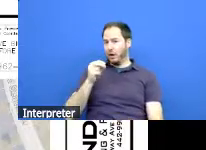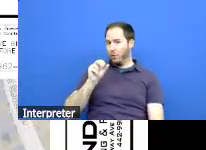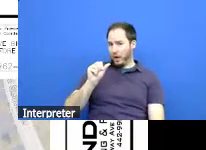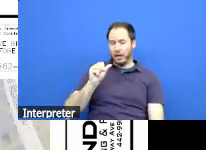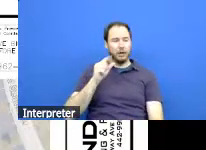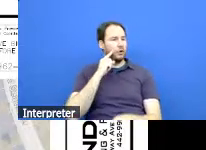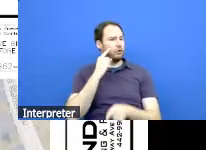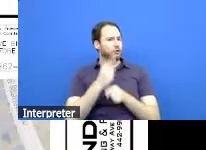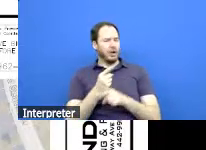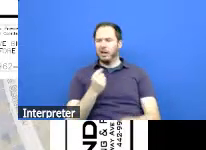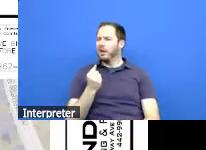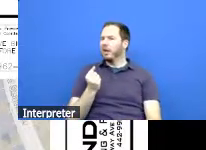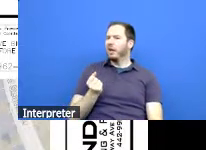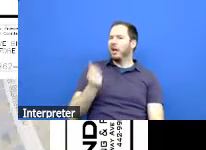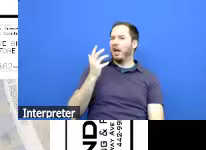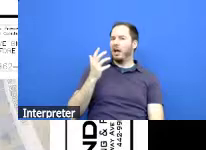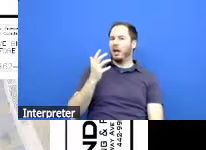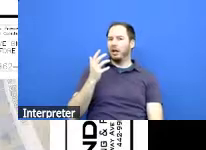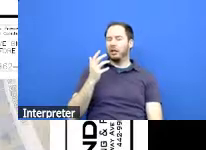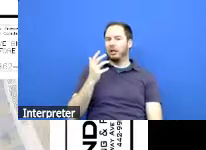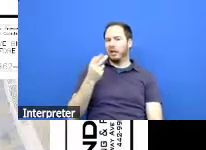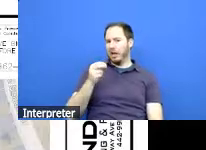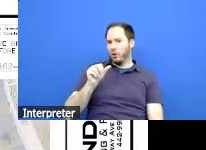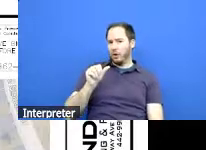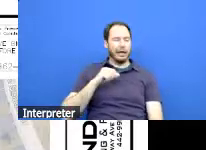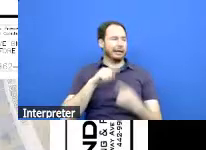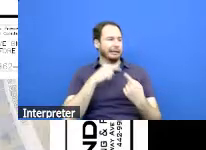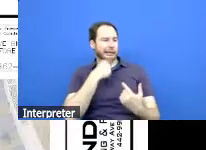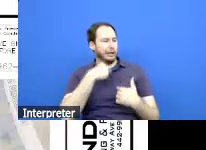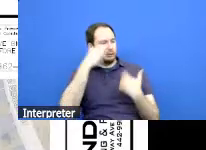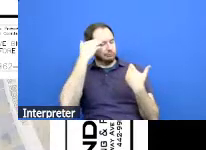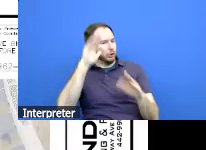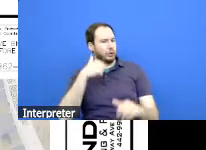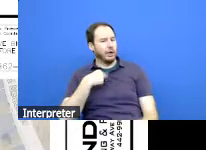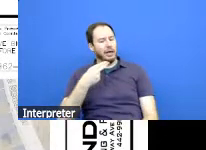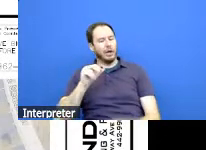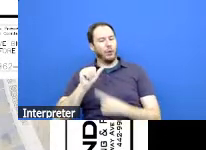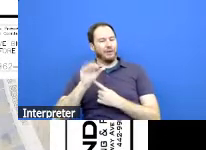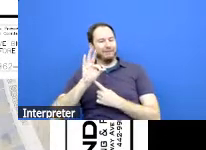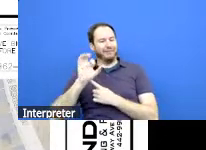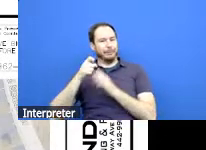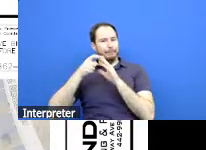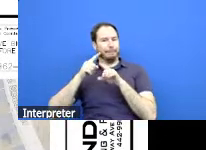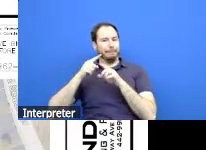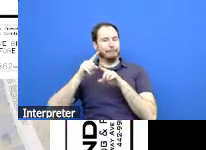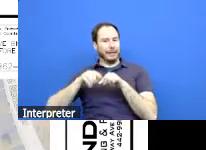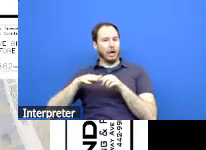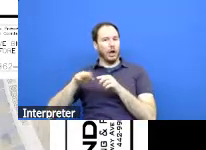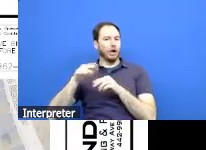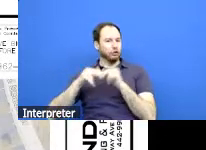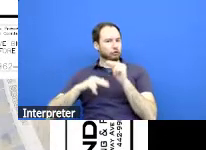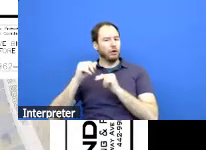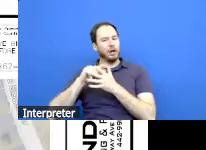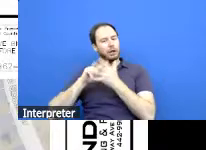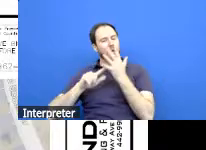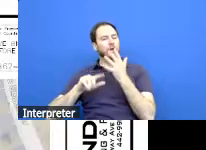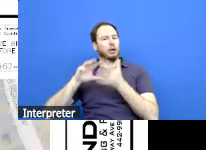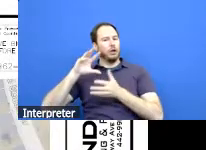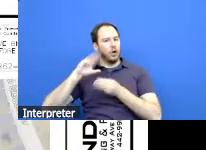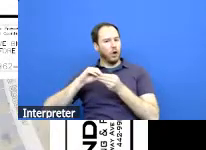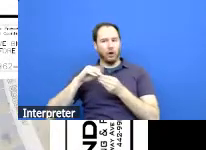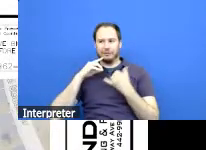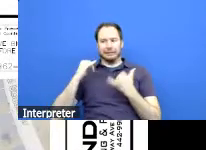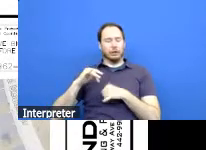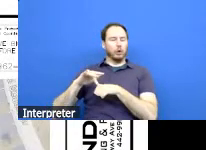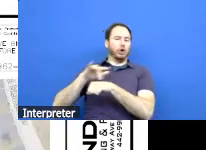That's How much? the fee. HOA, yeah. Can't tell you. I don't know. HOA fees are based on construction cost and all the elements associated with that. So at this